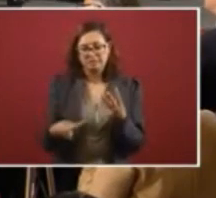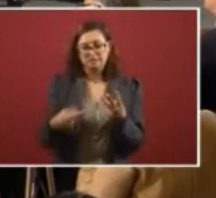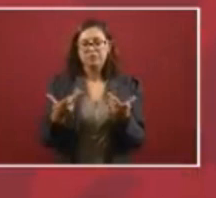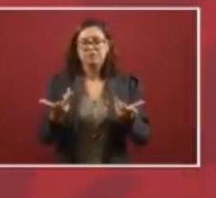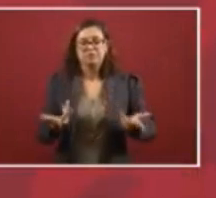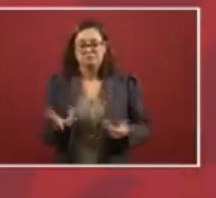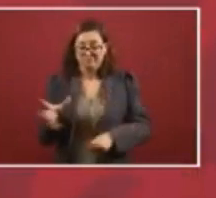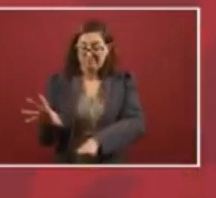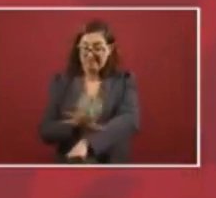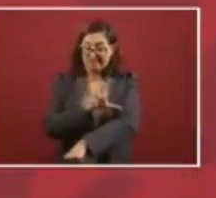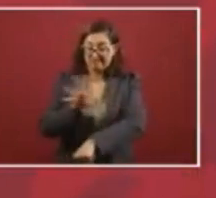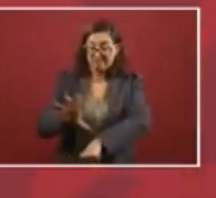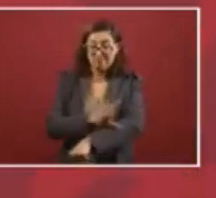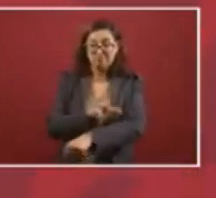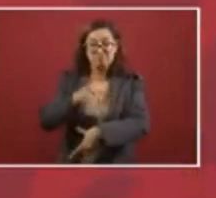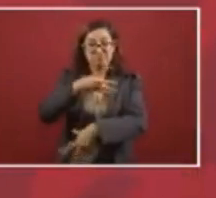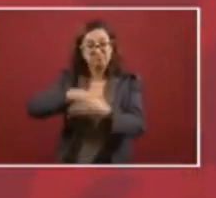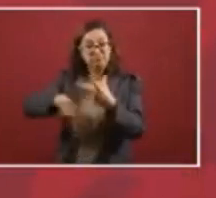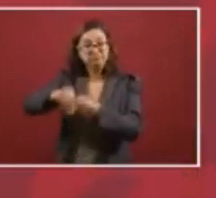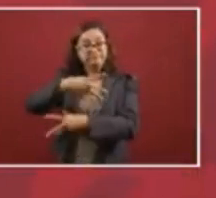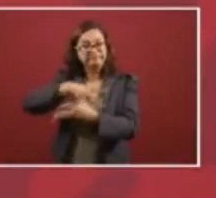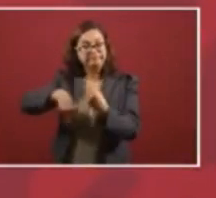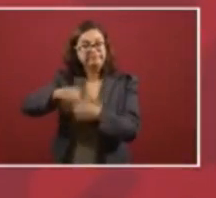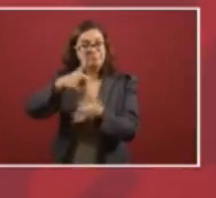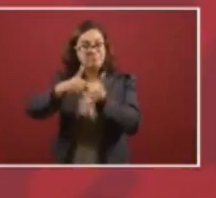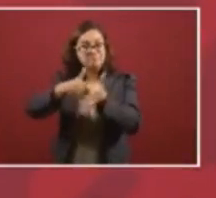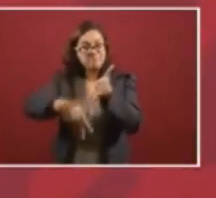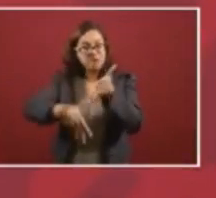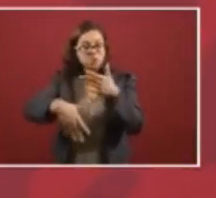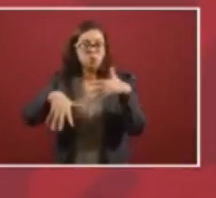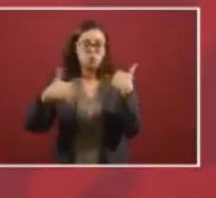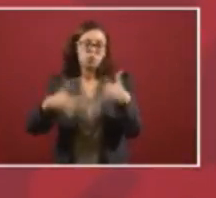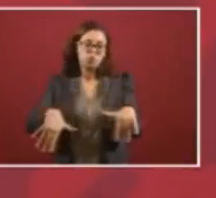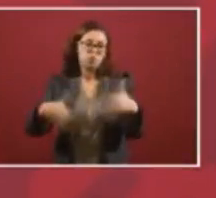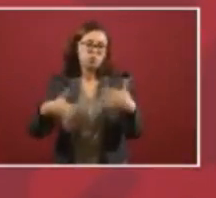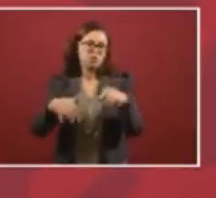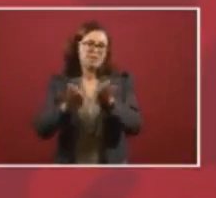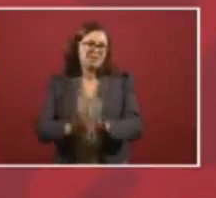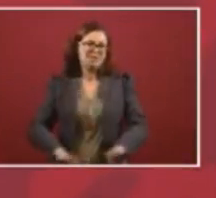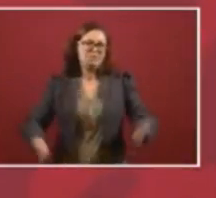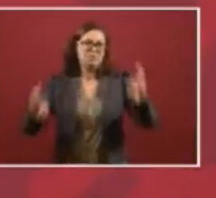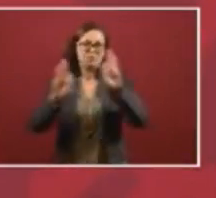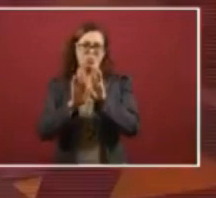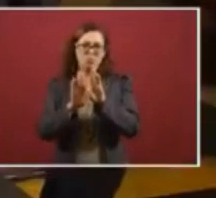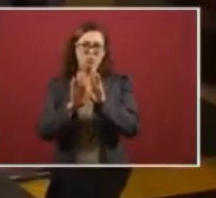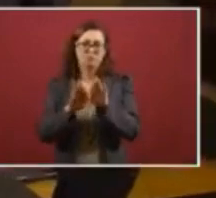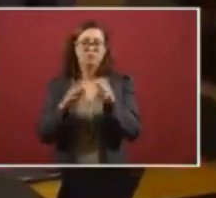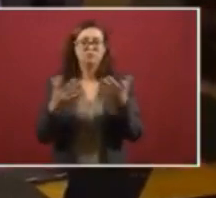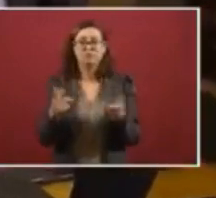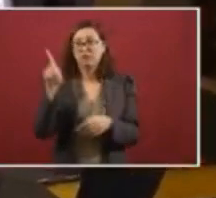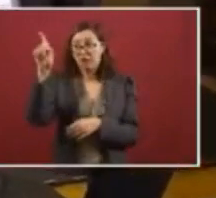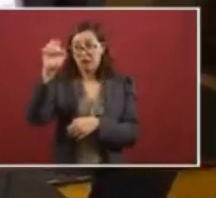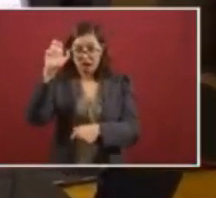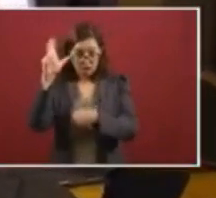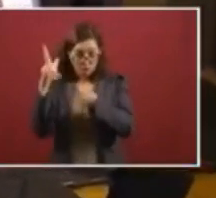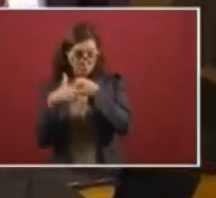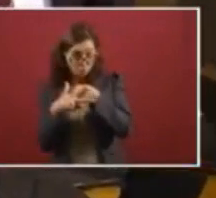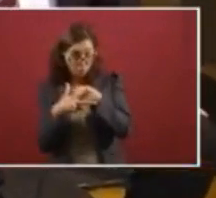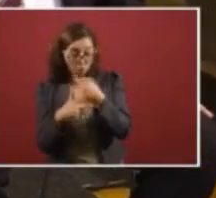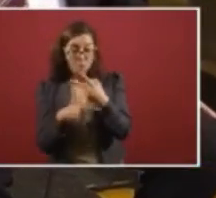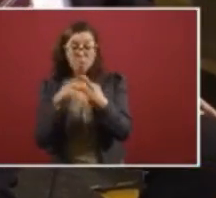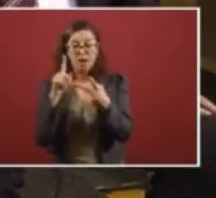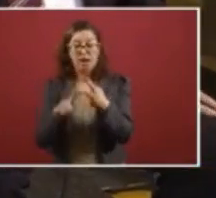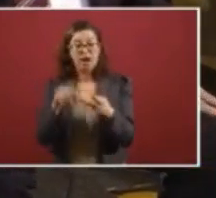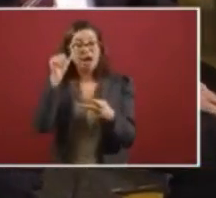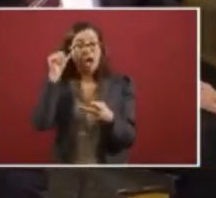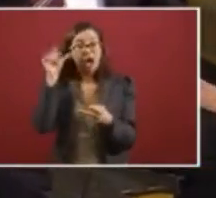represents for Mexico having an inexpensive energy, and to have energy. And now we can have